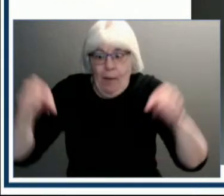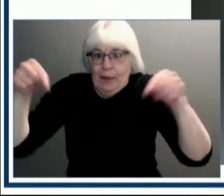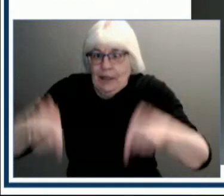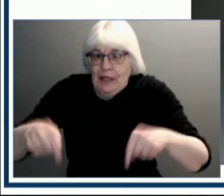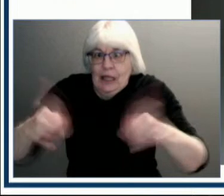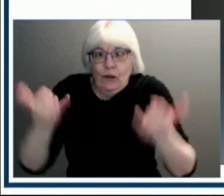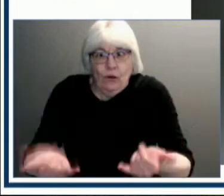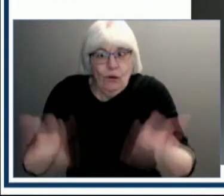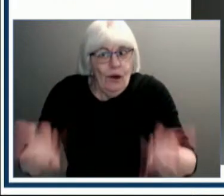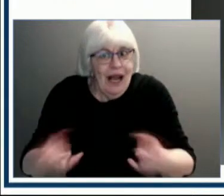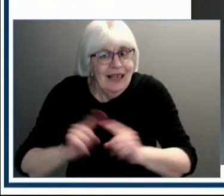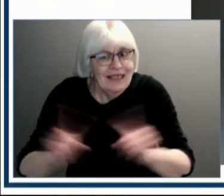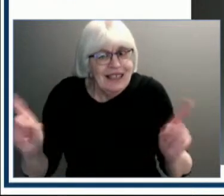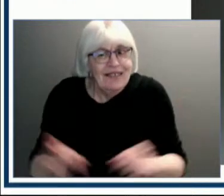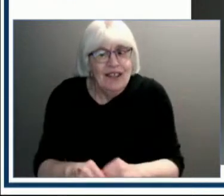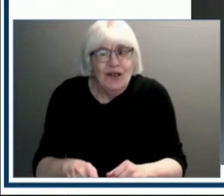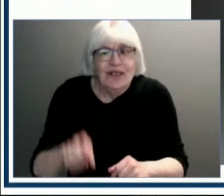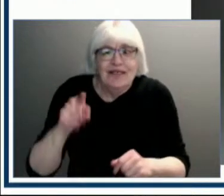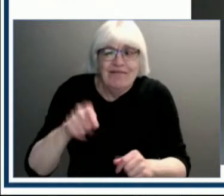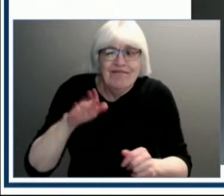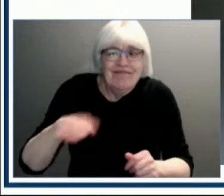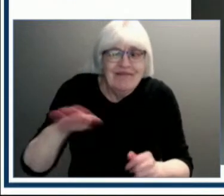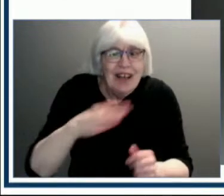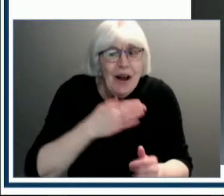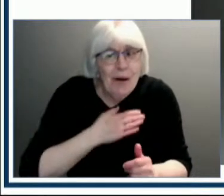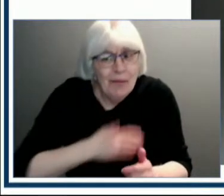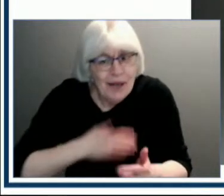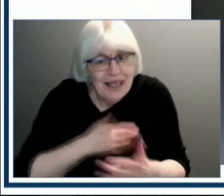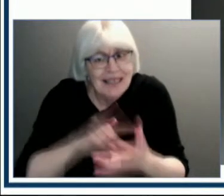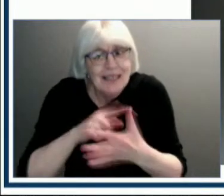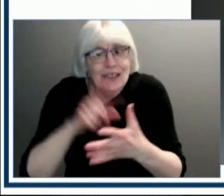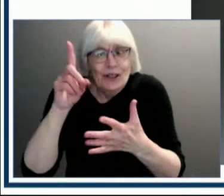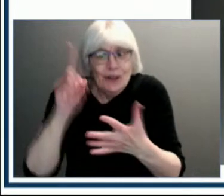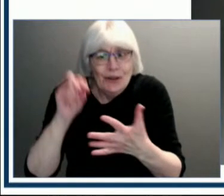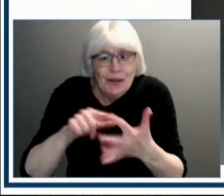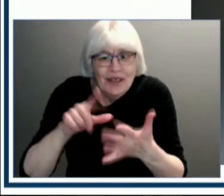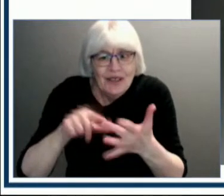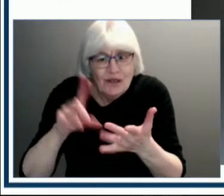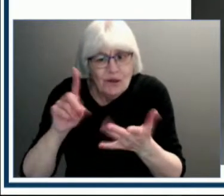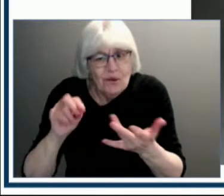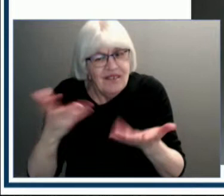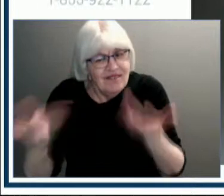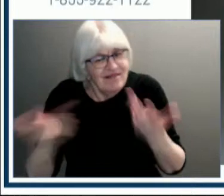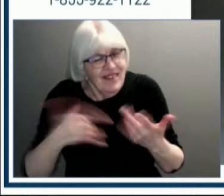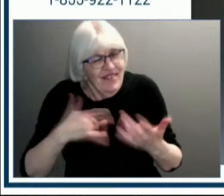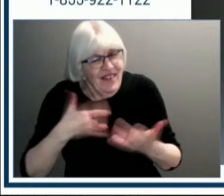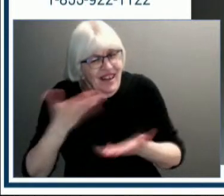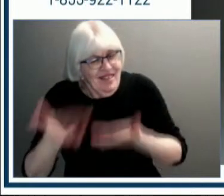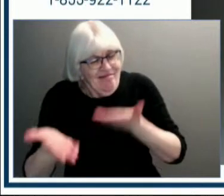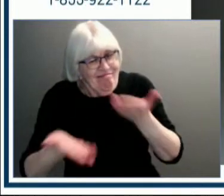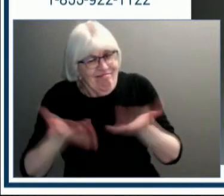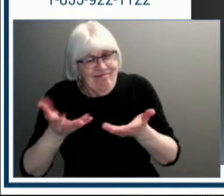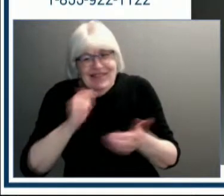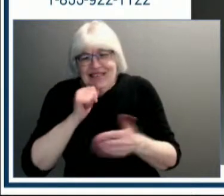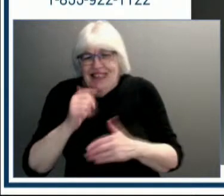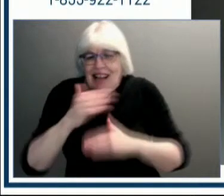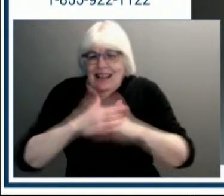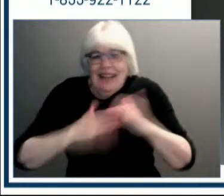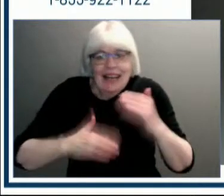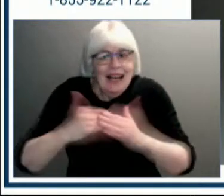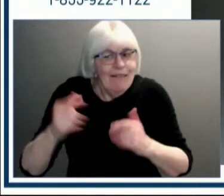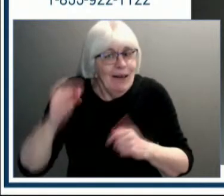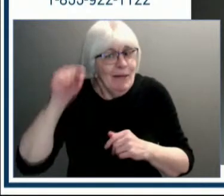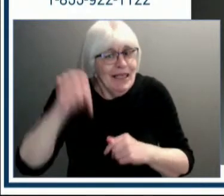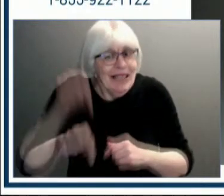they are different from what we've done in the past 2 years. The Omicron wave will pass through and we will